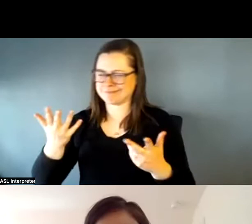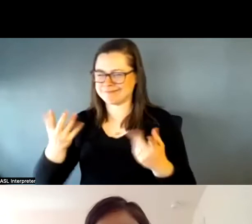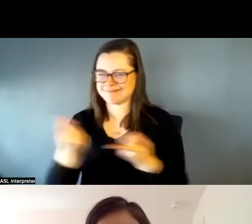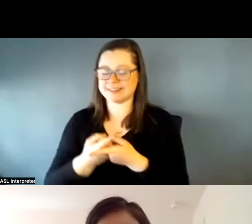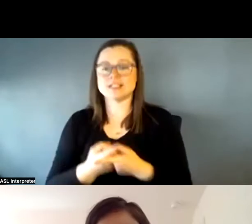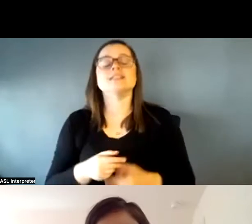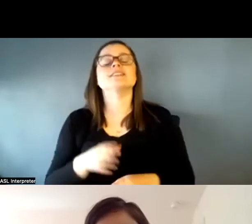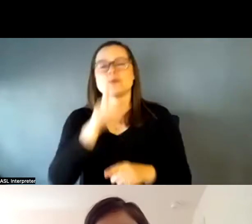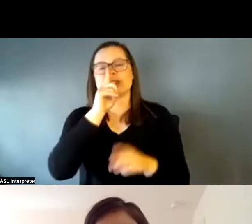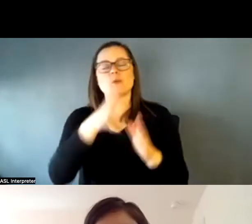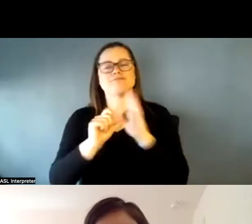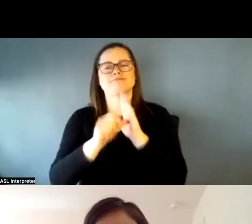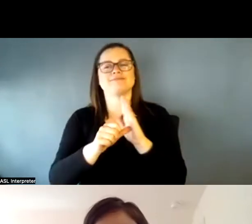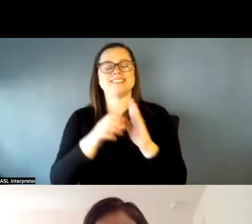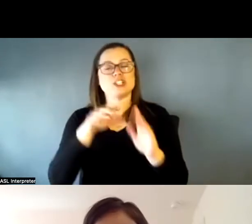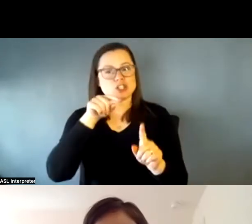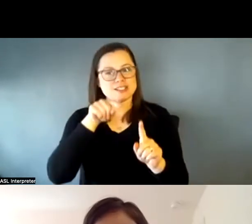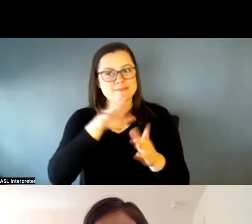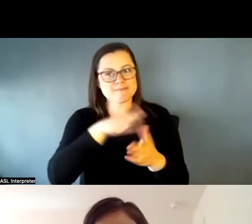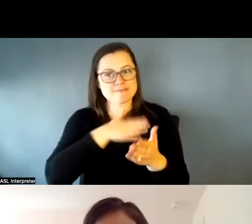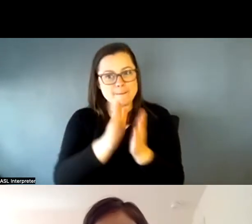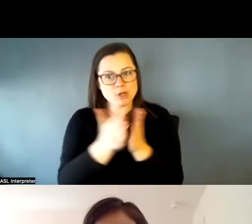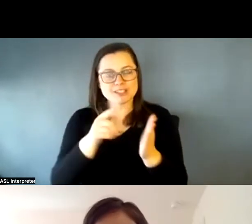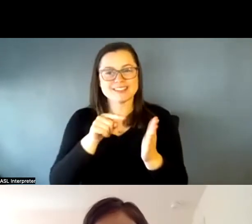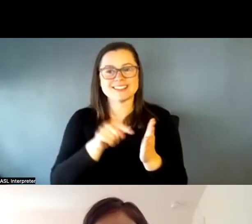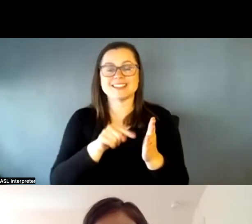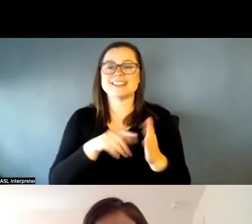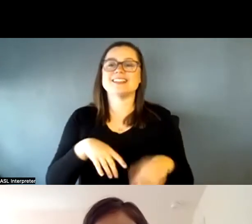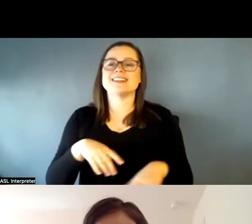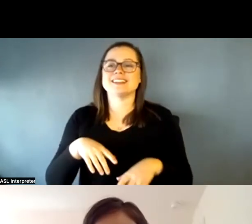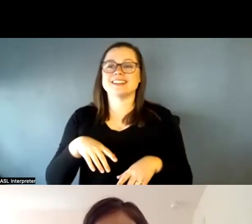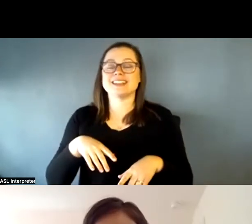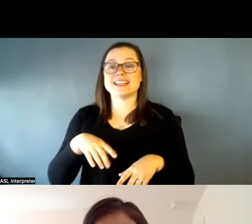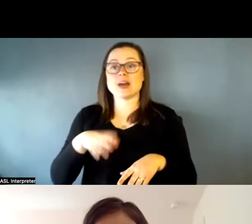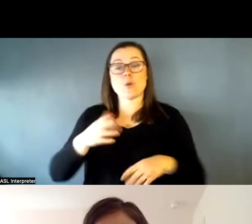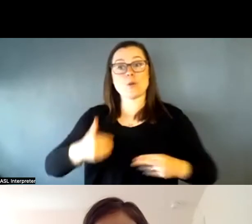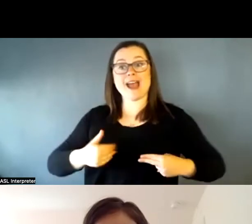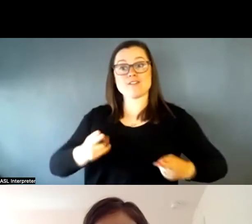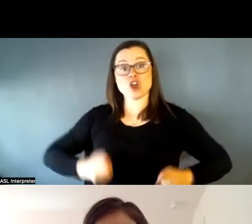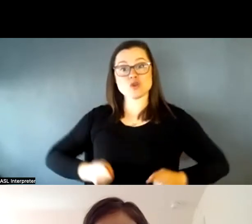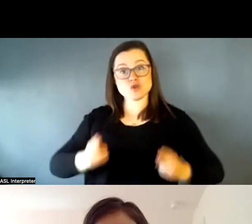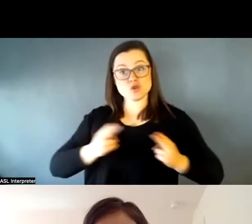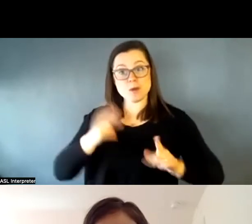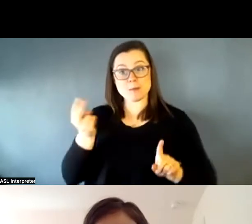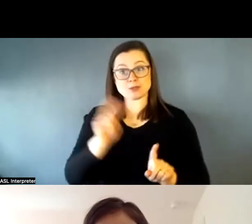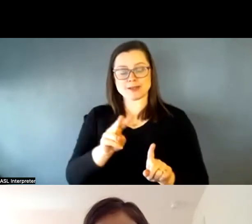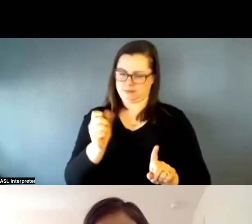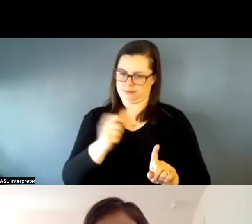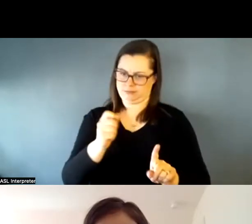occasionally in my book, that there are other creatures observing this history, and they have their own perspective on that, and we